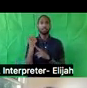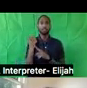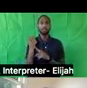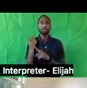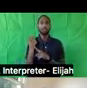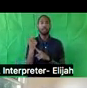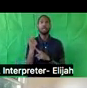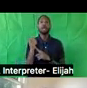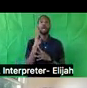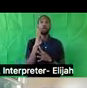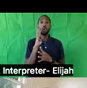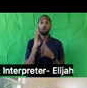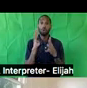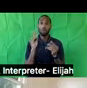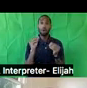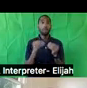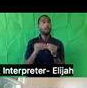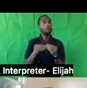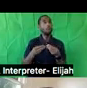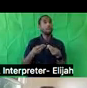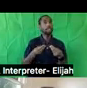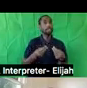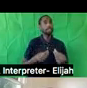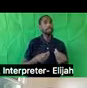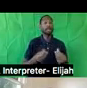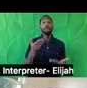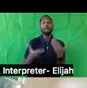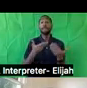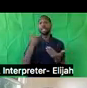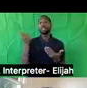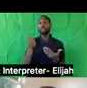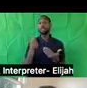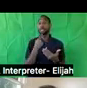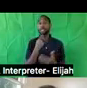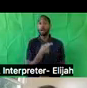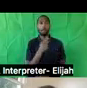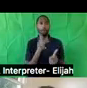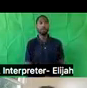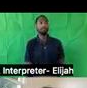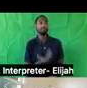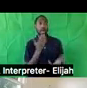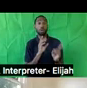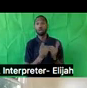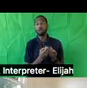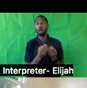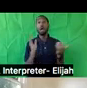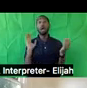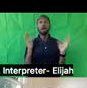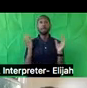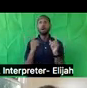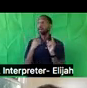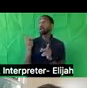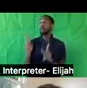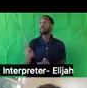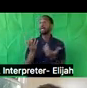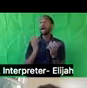that will create a little bit more ease. It's probably going to be easier to say to somebody, I don't want a donut, as opposed to telling somebody, I